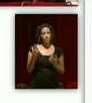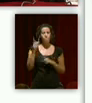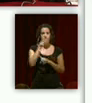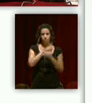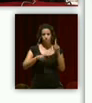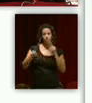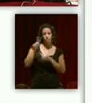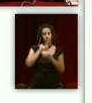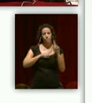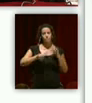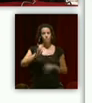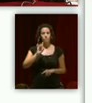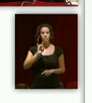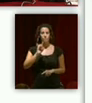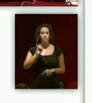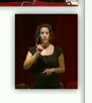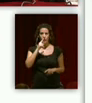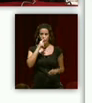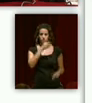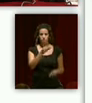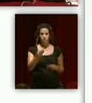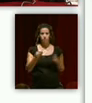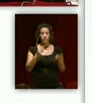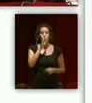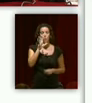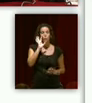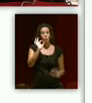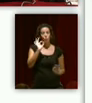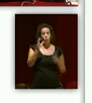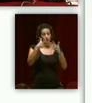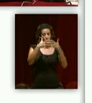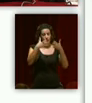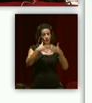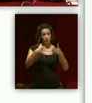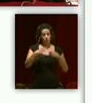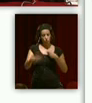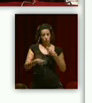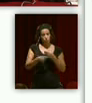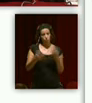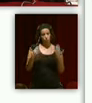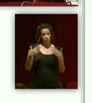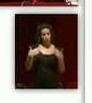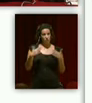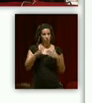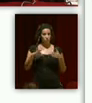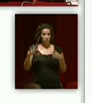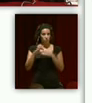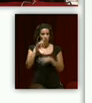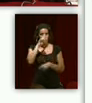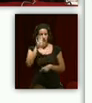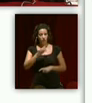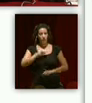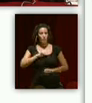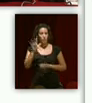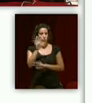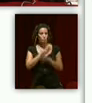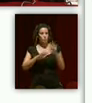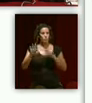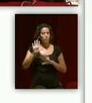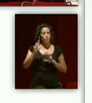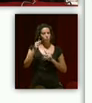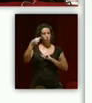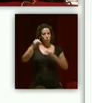they have certain problems because they do not present an alternative text